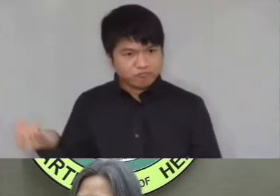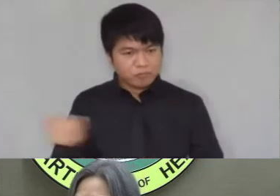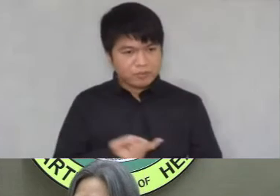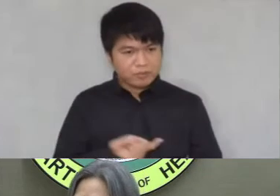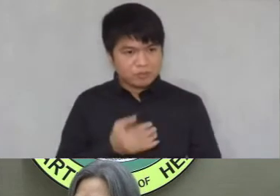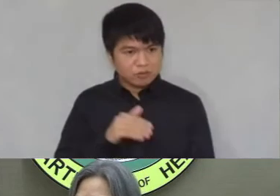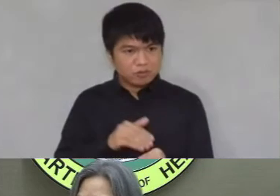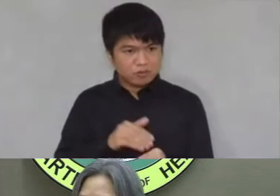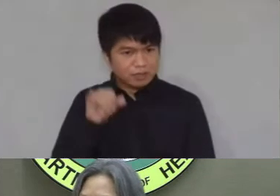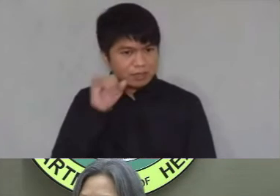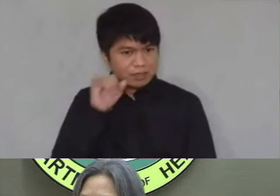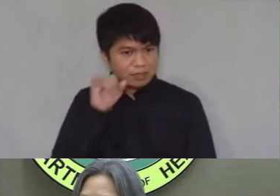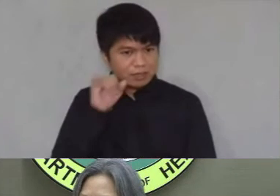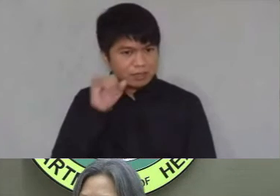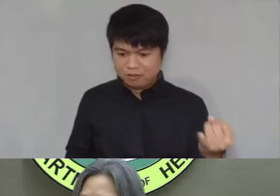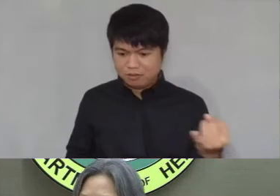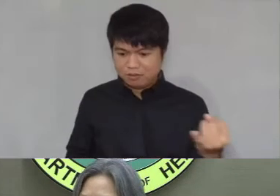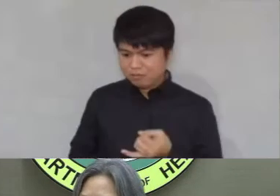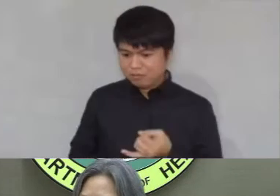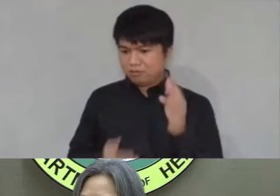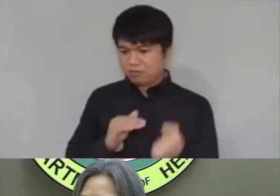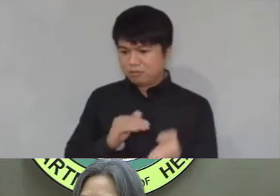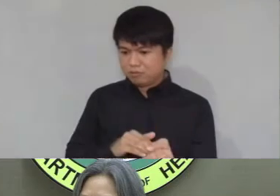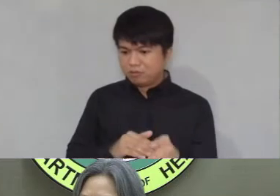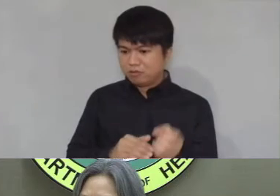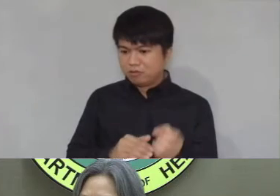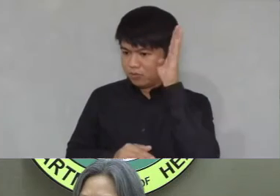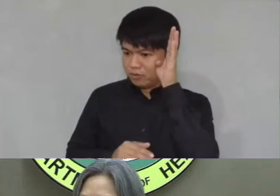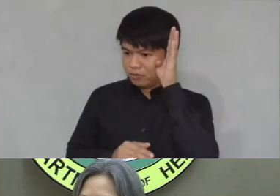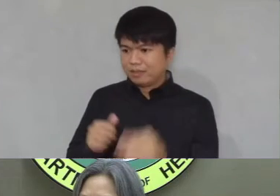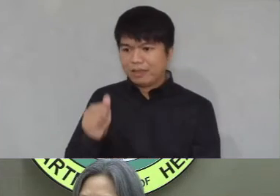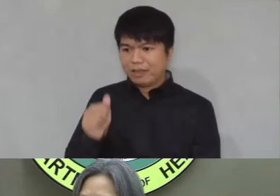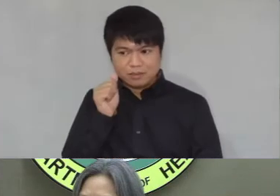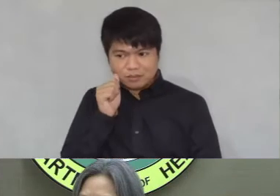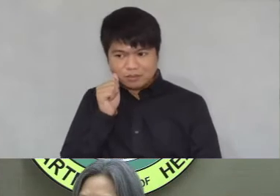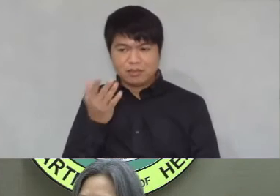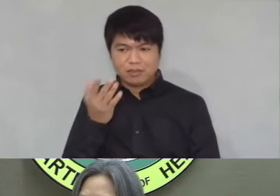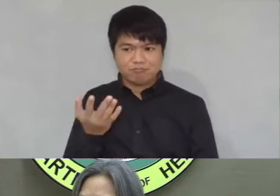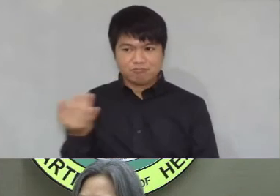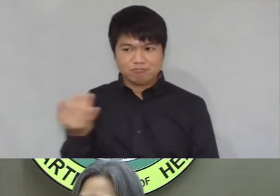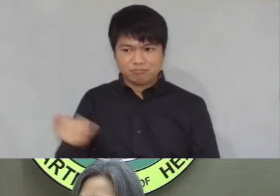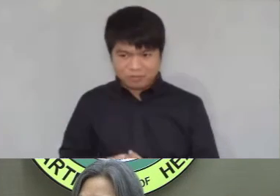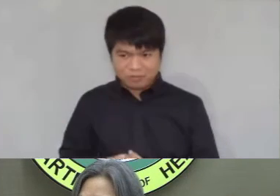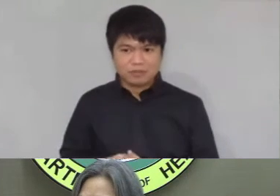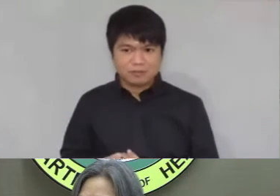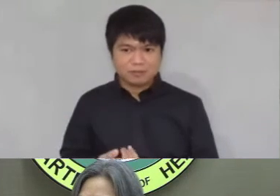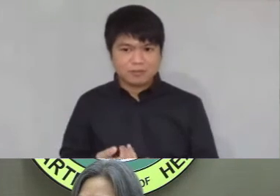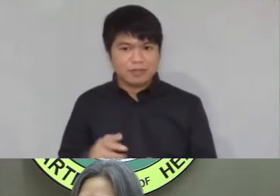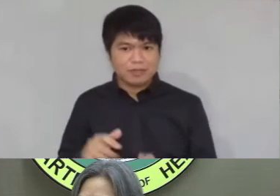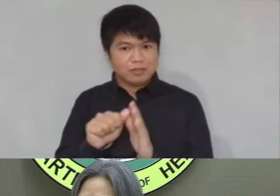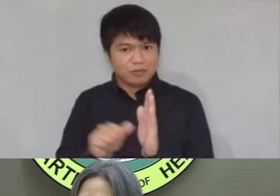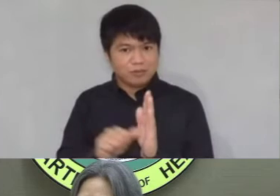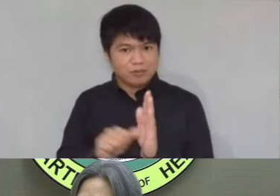we invite Dr. Iris, Dr. Boo, as well as Dr. Atienza to comment and weigh in here, as well as Dr. Nemuel and